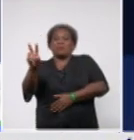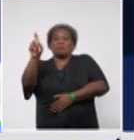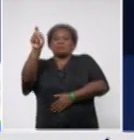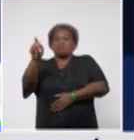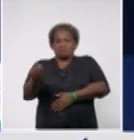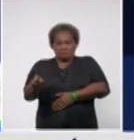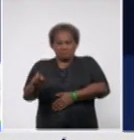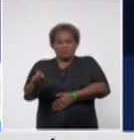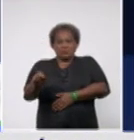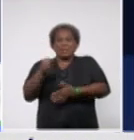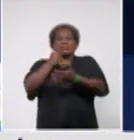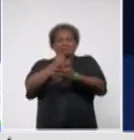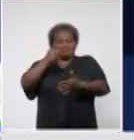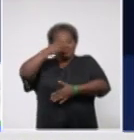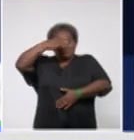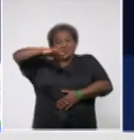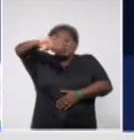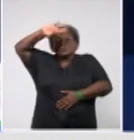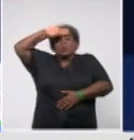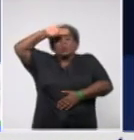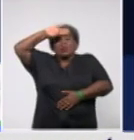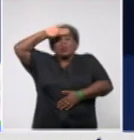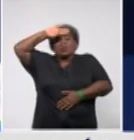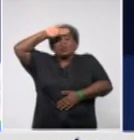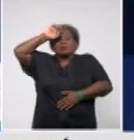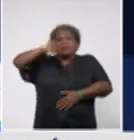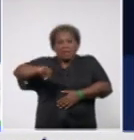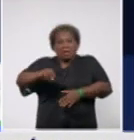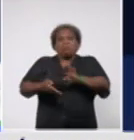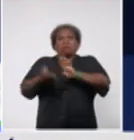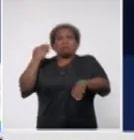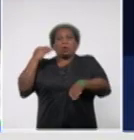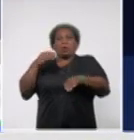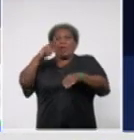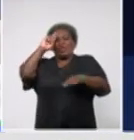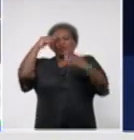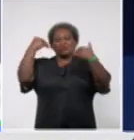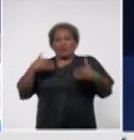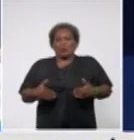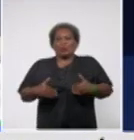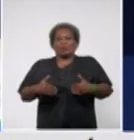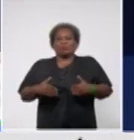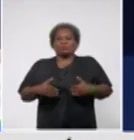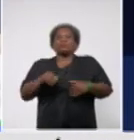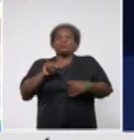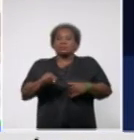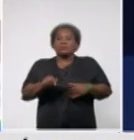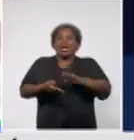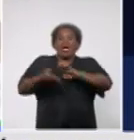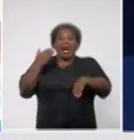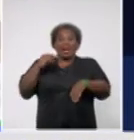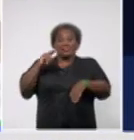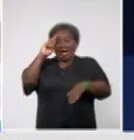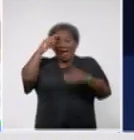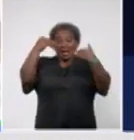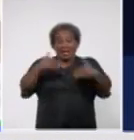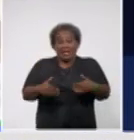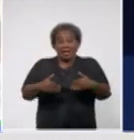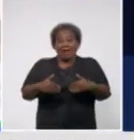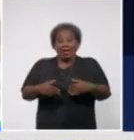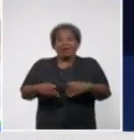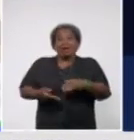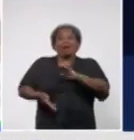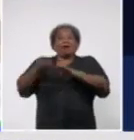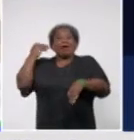Today, 2 patients continue to be in a critical state, and 10 reported as serious.